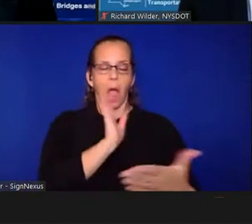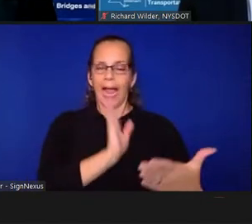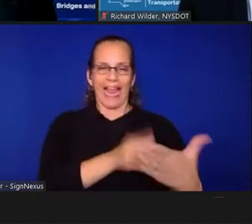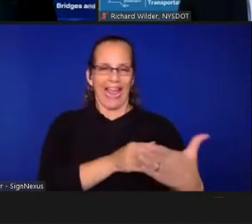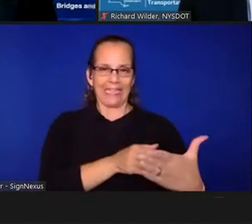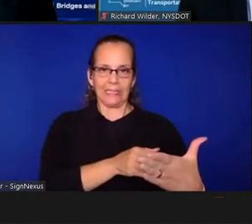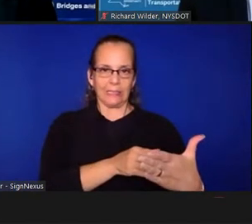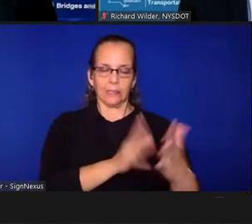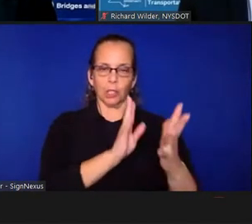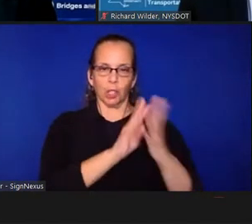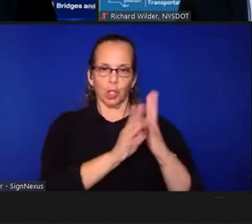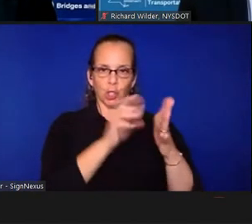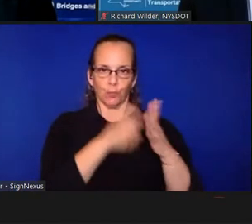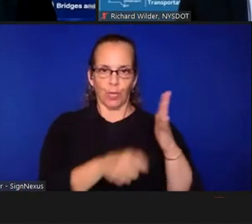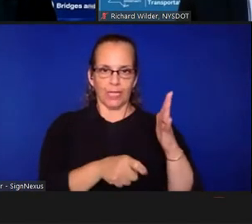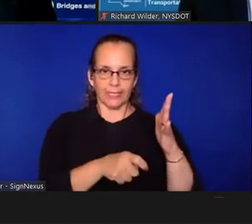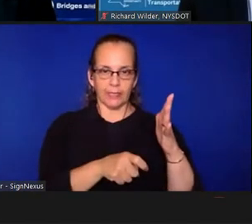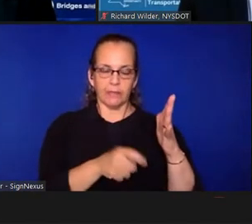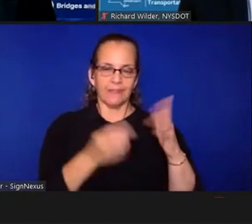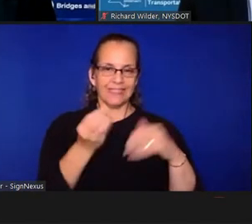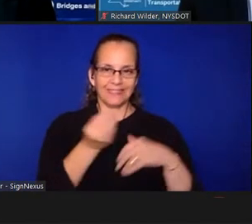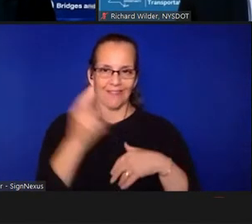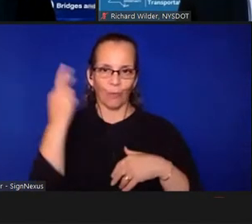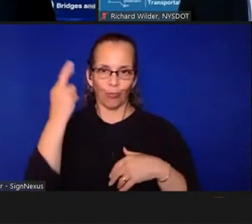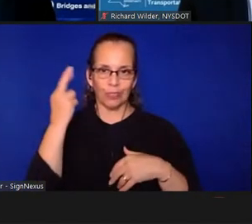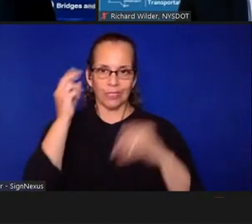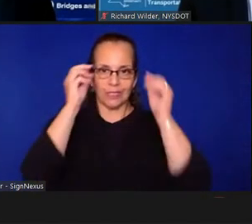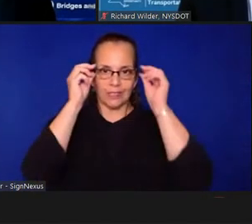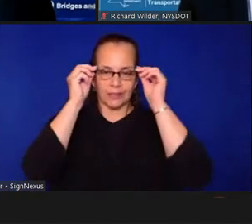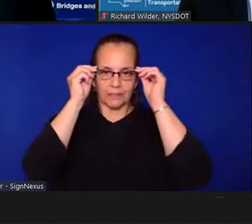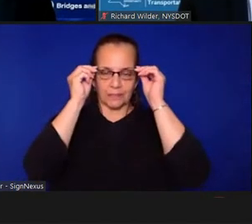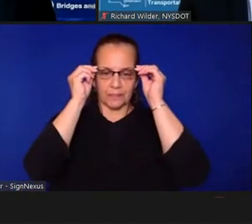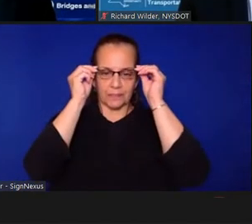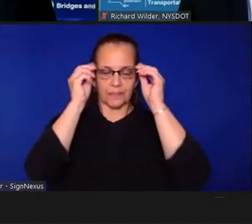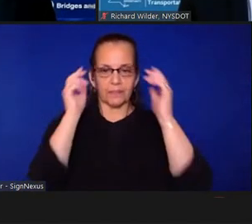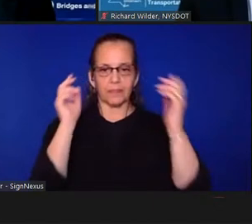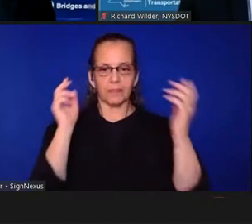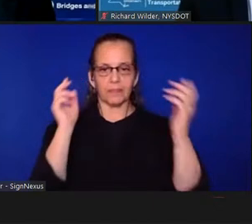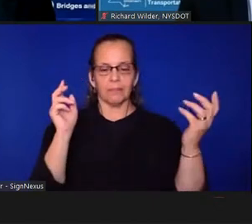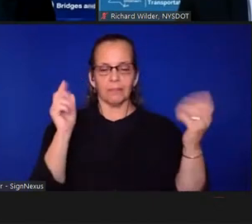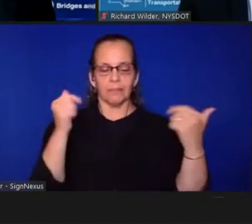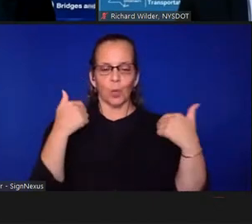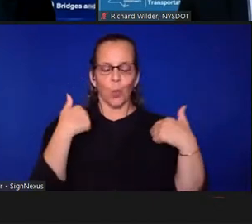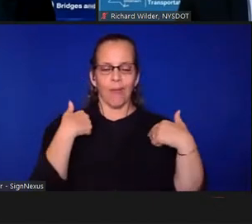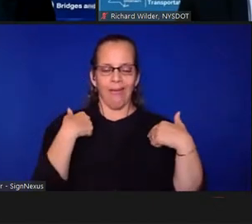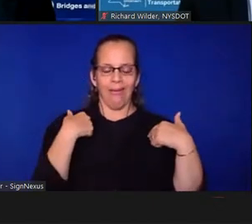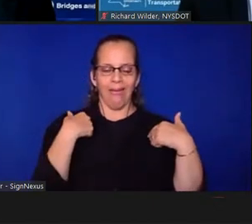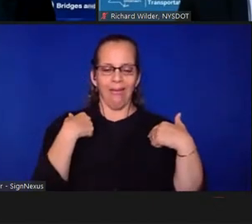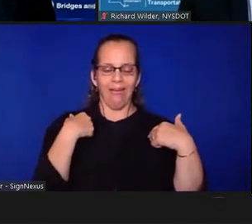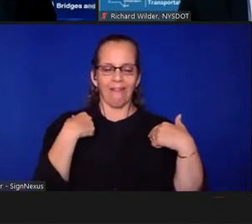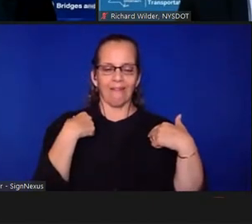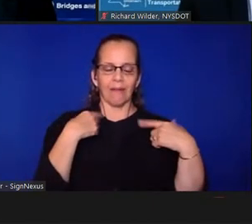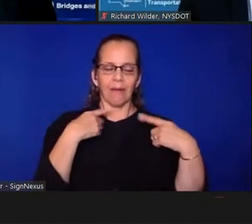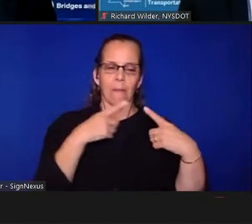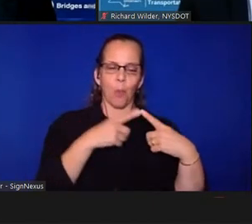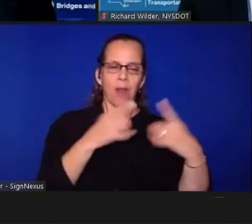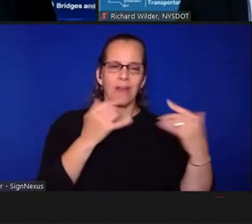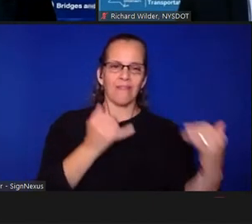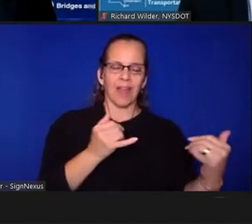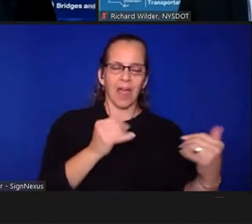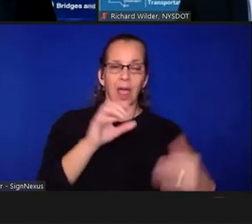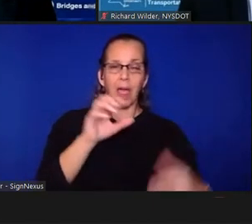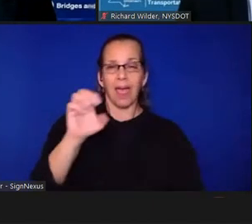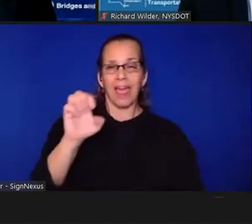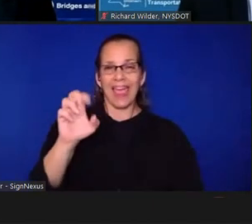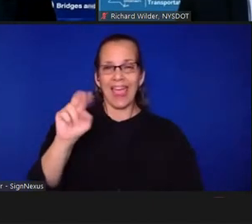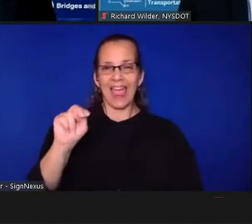number of number of reasons they are uh we've reached the point of enforcement versus enticement and you can't enforce this